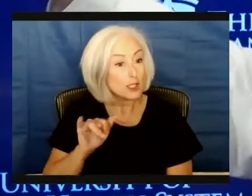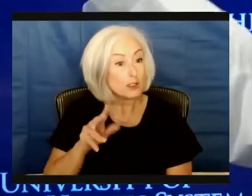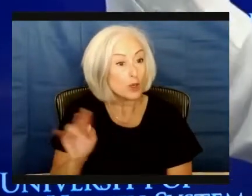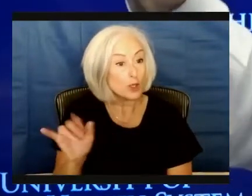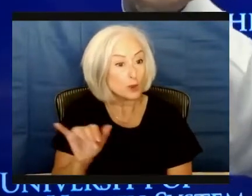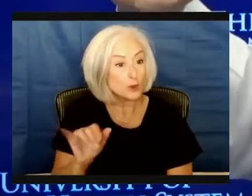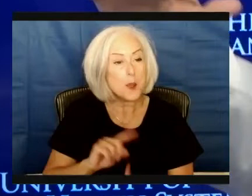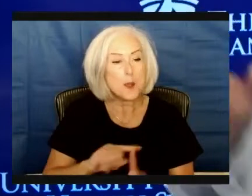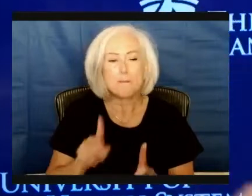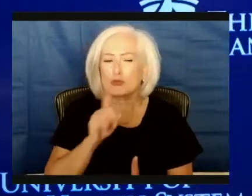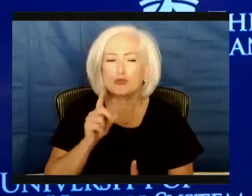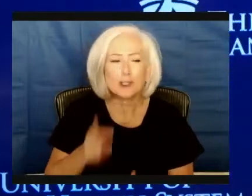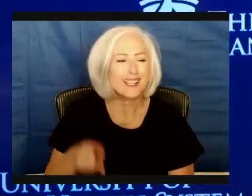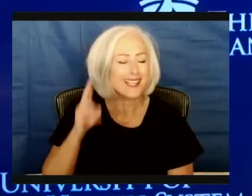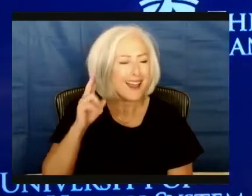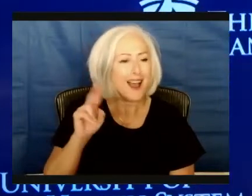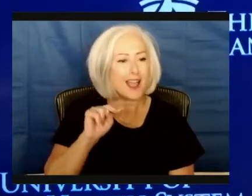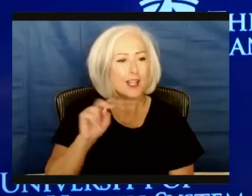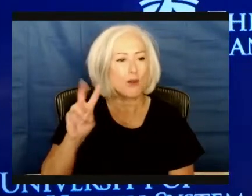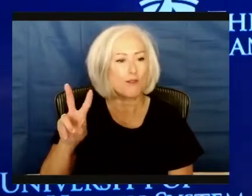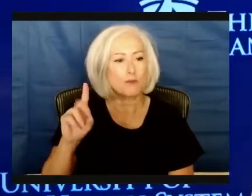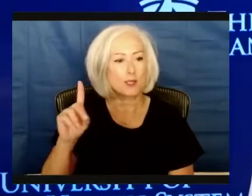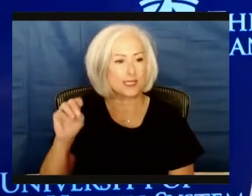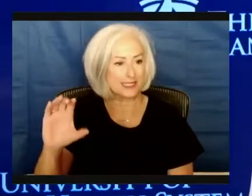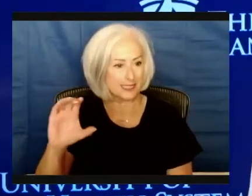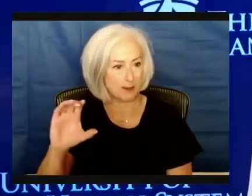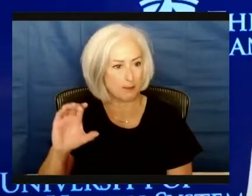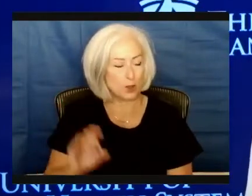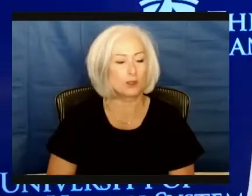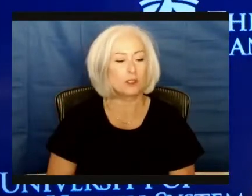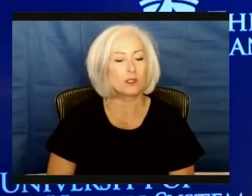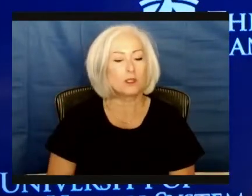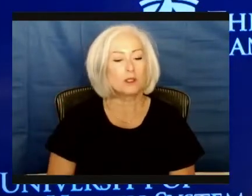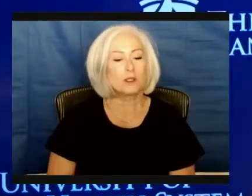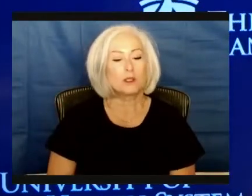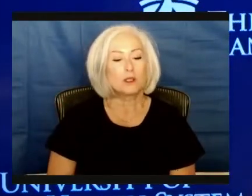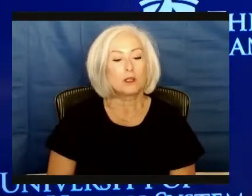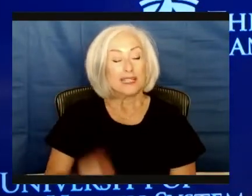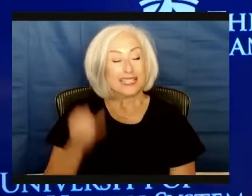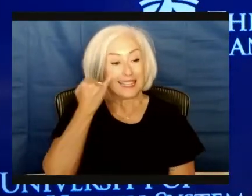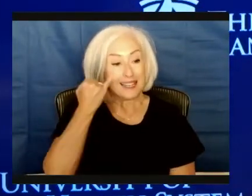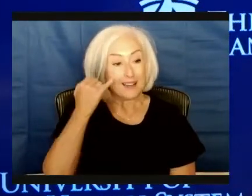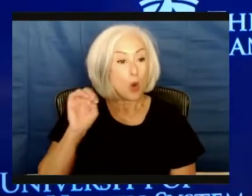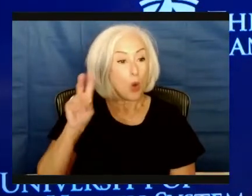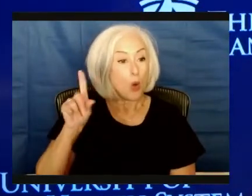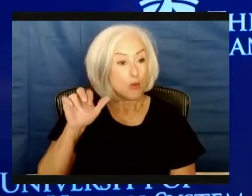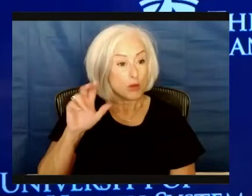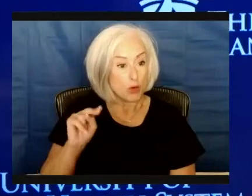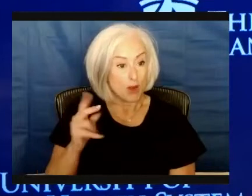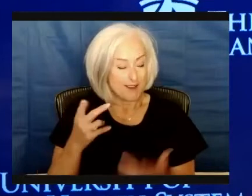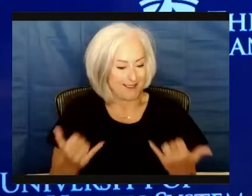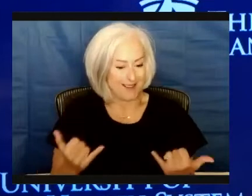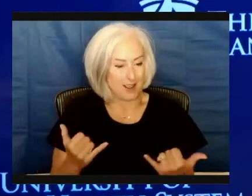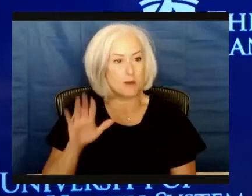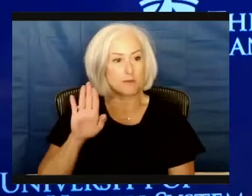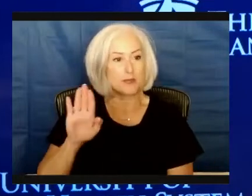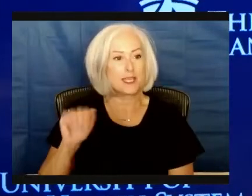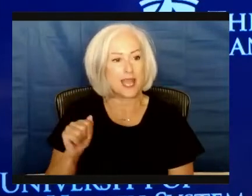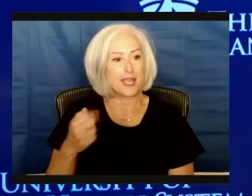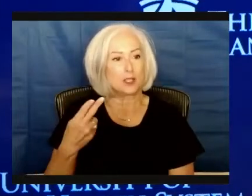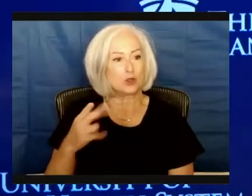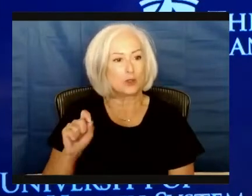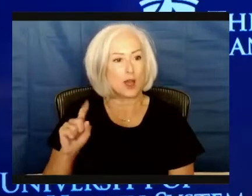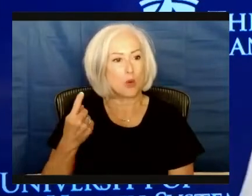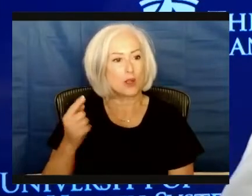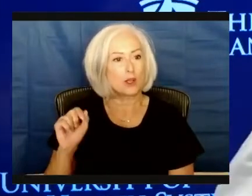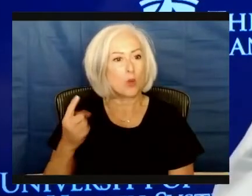in November, December as well. So if Omicron now is, if the BA 2.1, 2.1 or whatever, if that